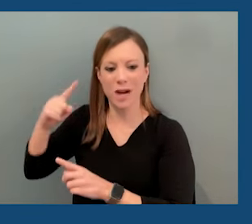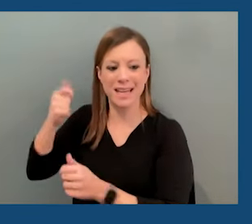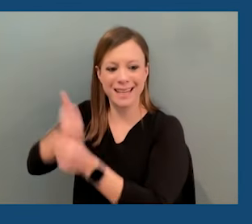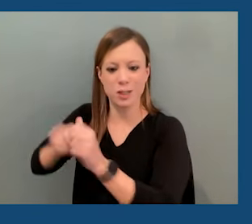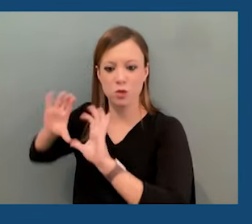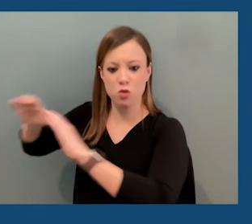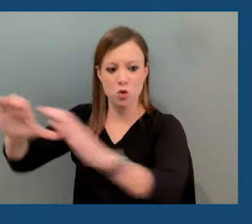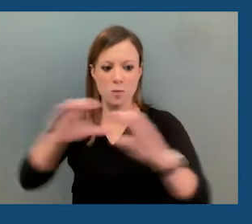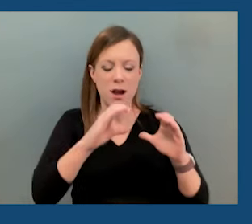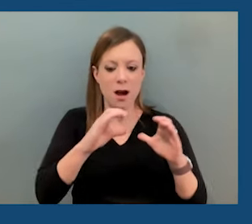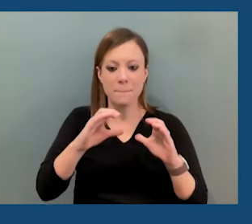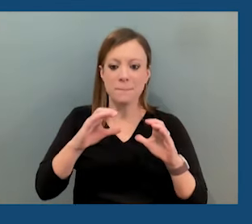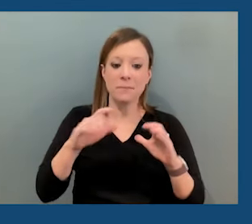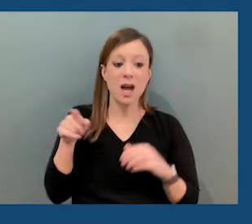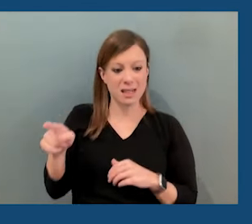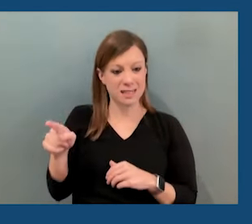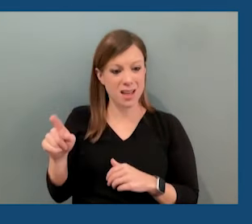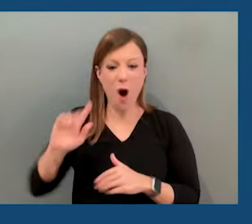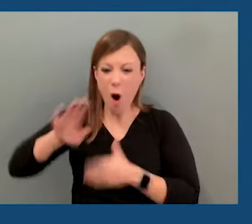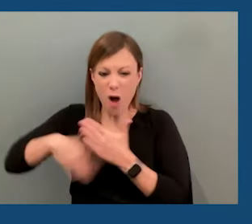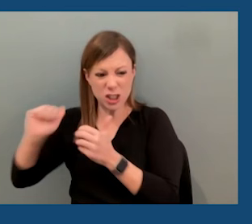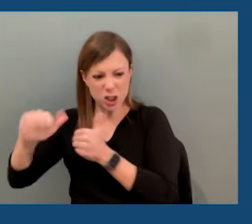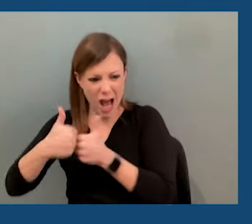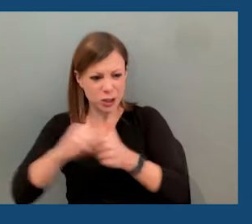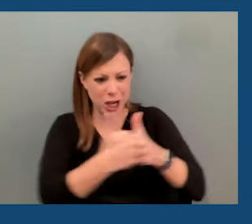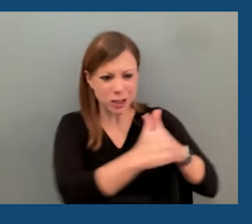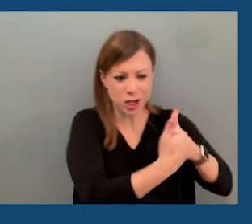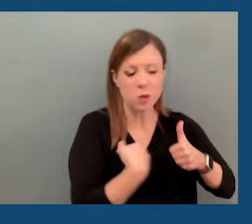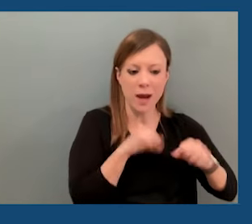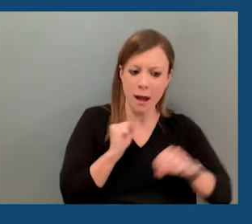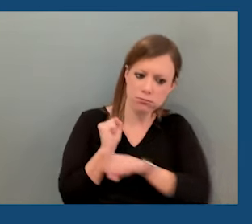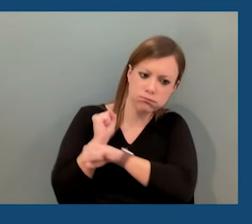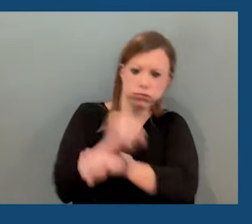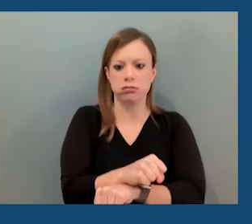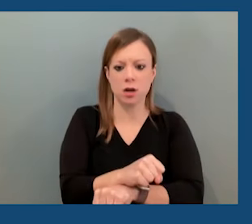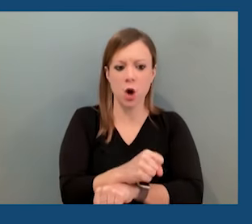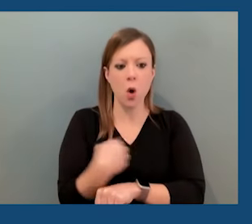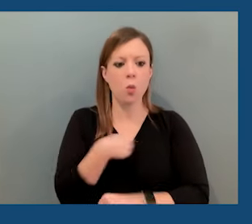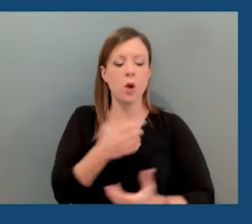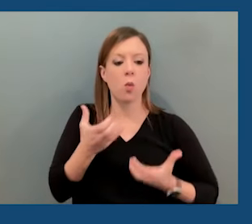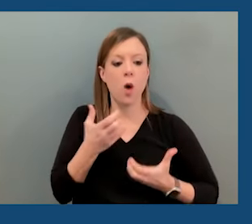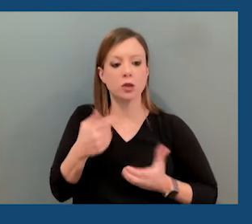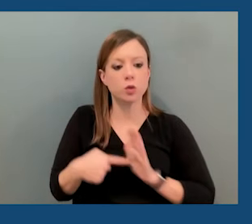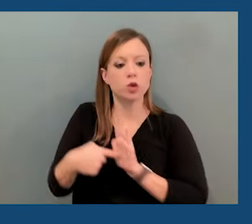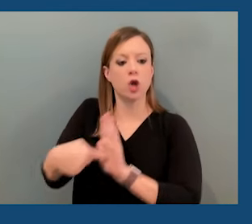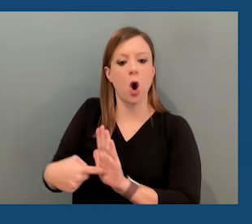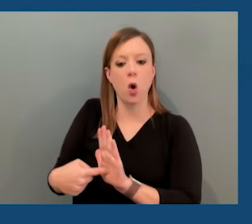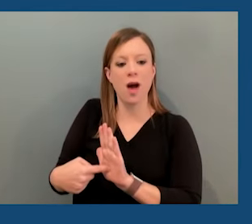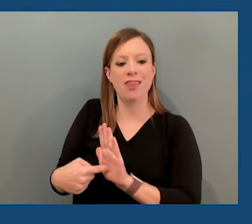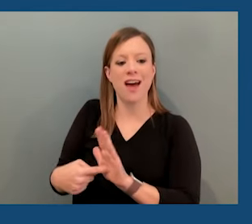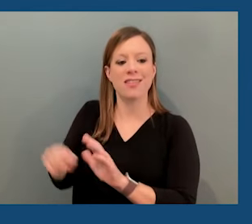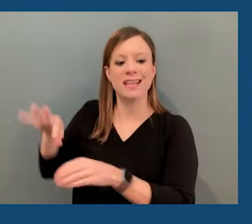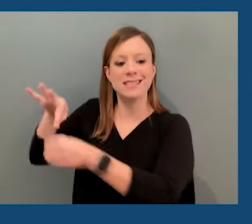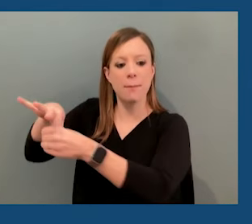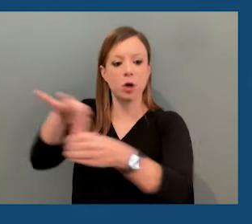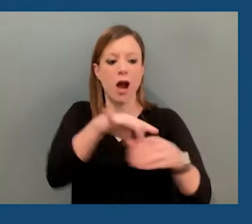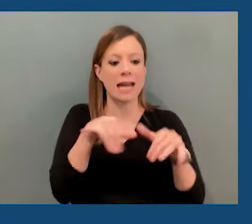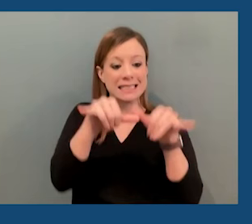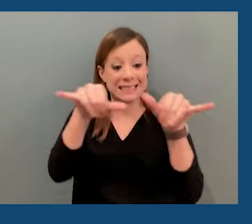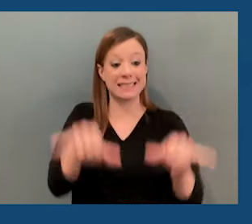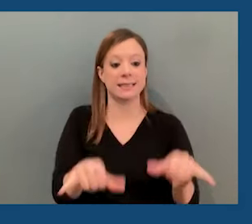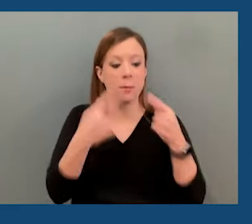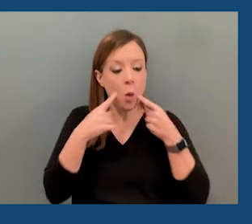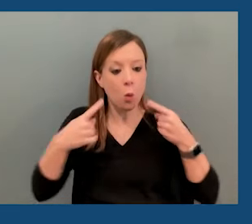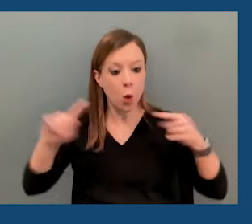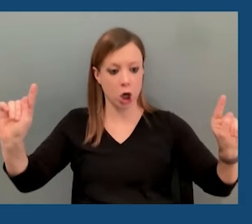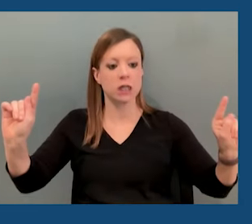single biggest issue we have is to show that small-d democratic government works, that we don't need to turn to a different form